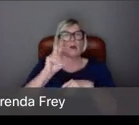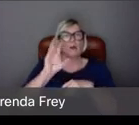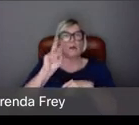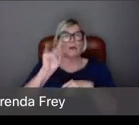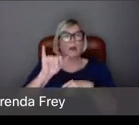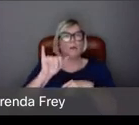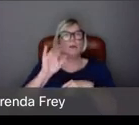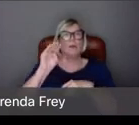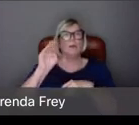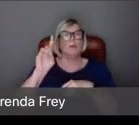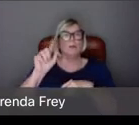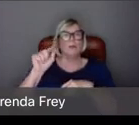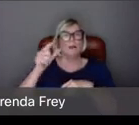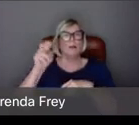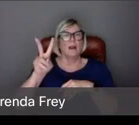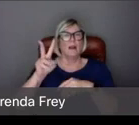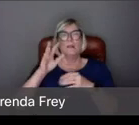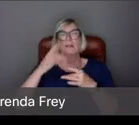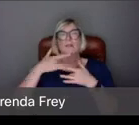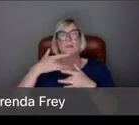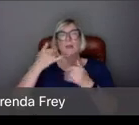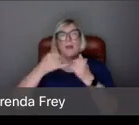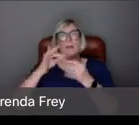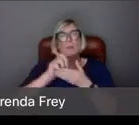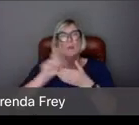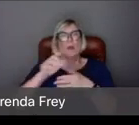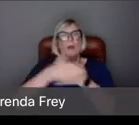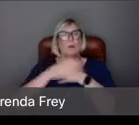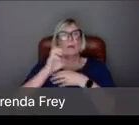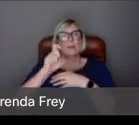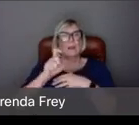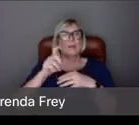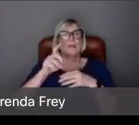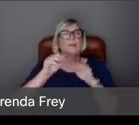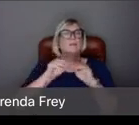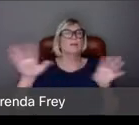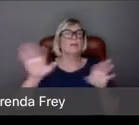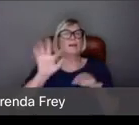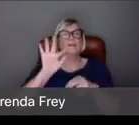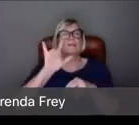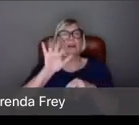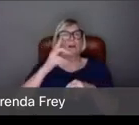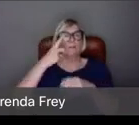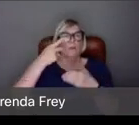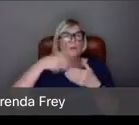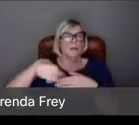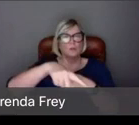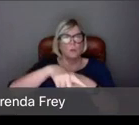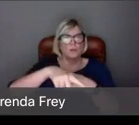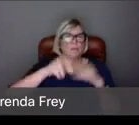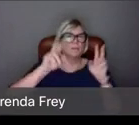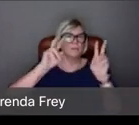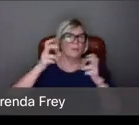www.howardcountymd.gov. Now, typically at the end of the week, the county executive does put out the flyer for the next week. So